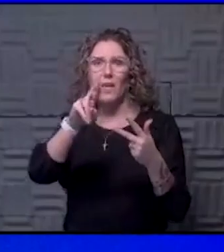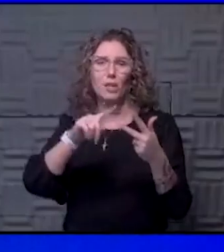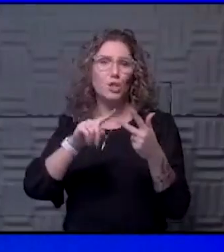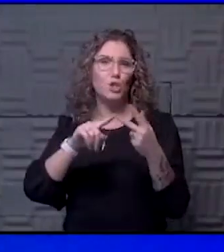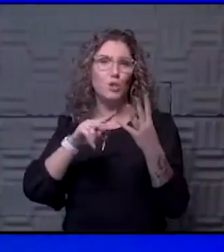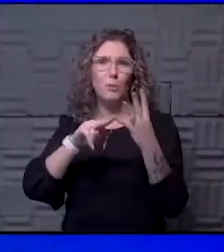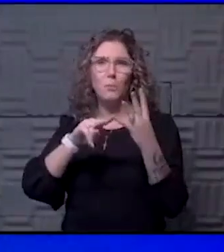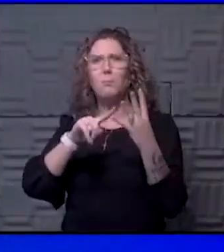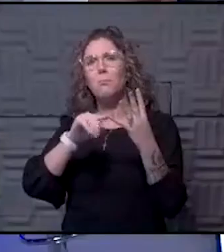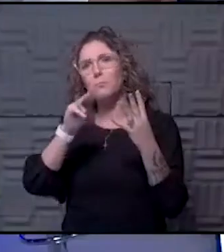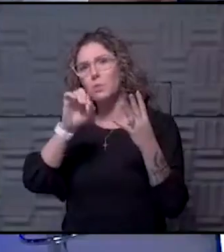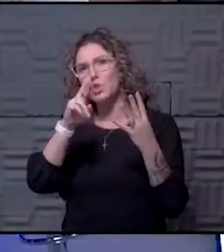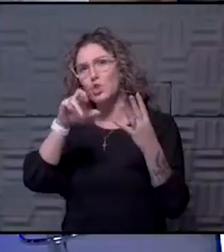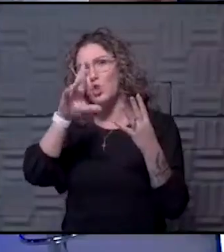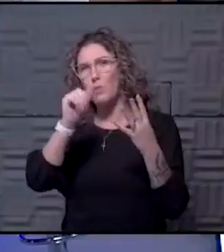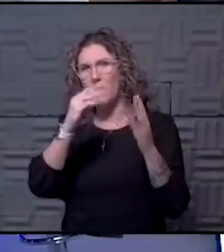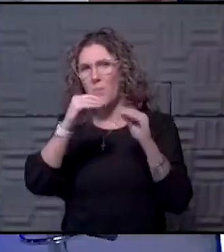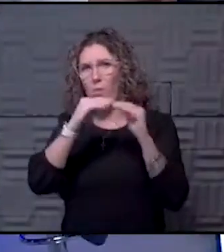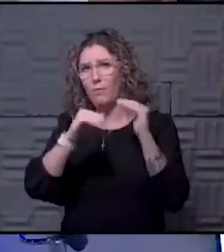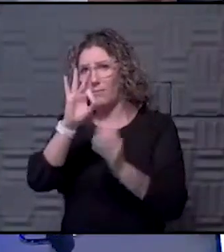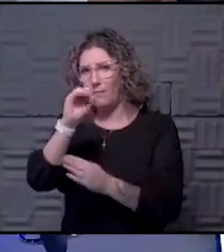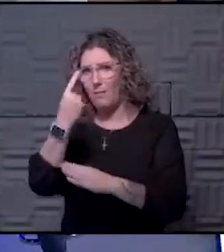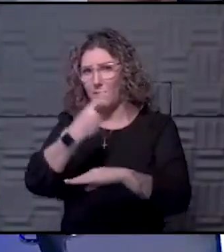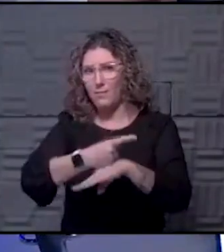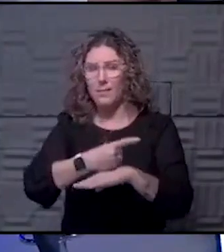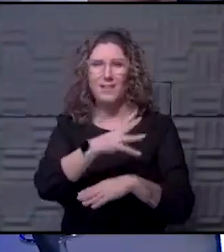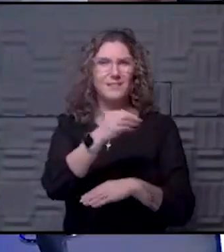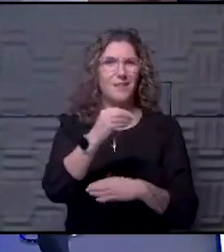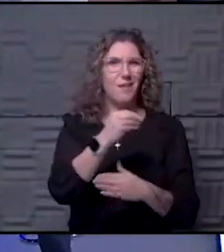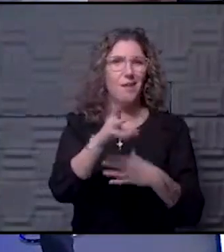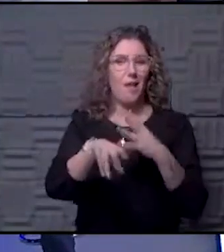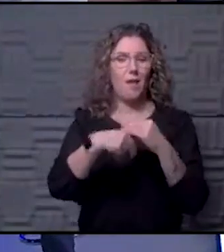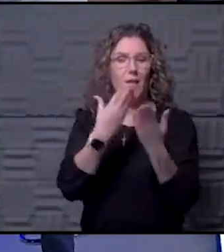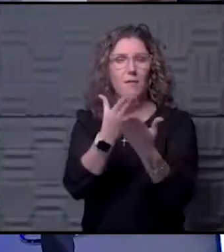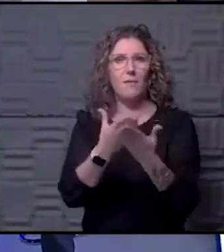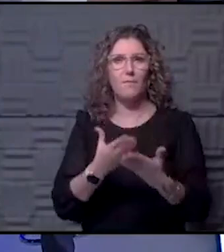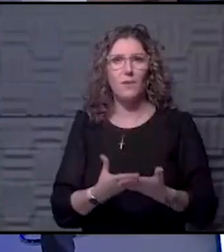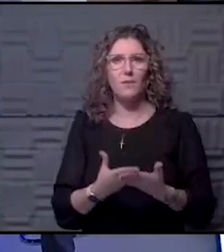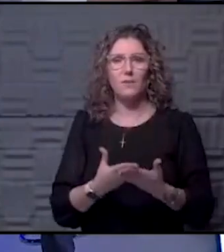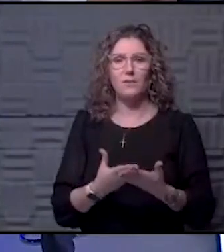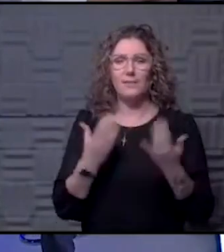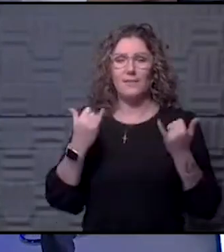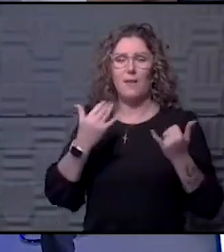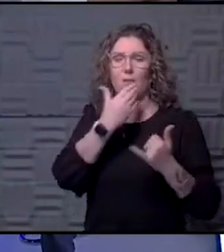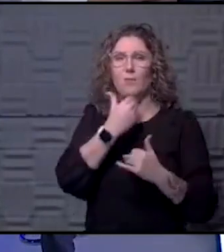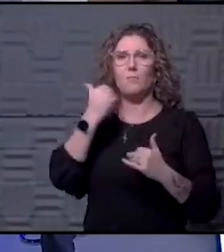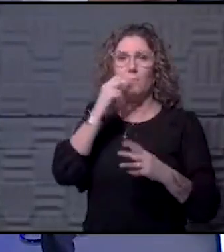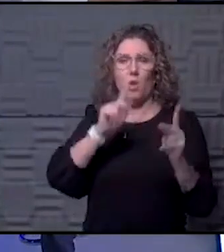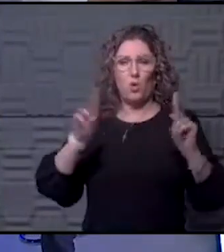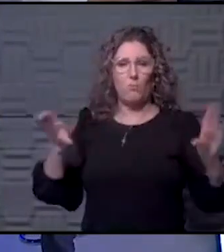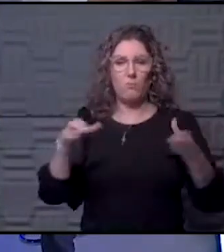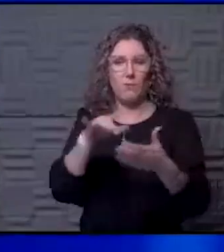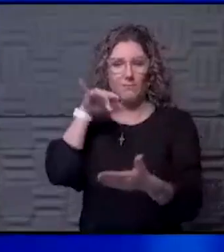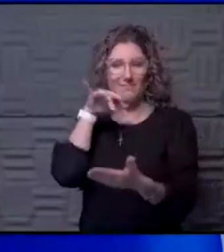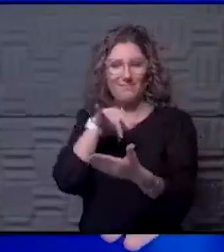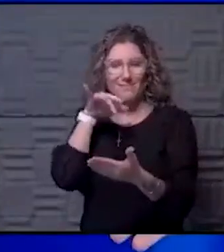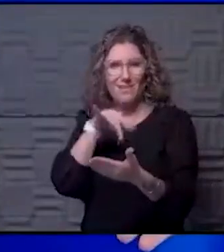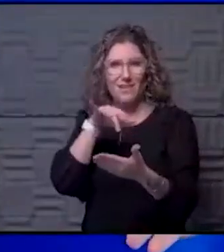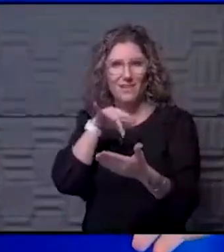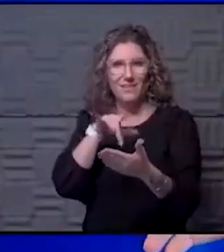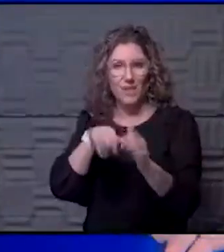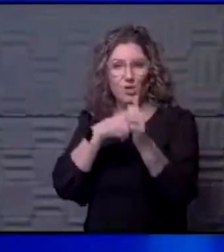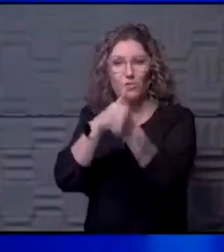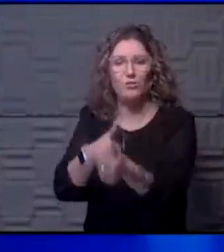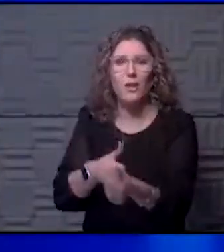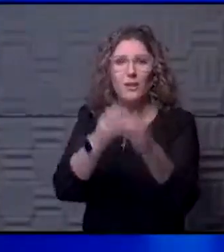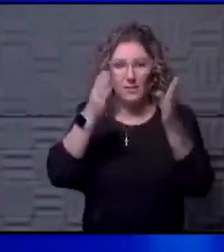90-day period. And I think added evidence, as we now have better population-based studies that track individuals